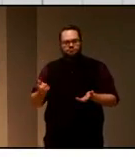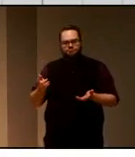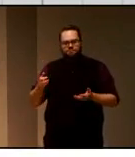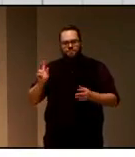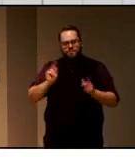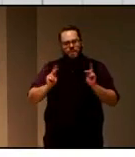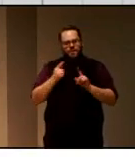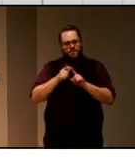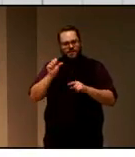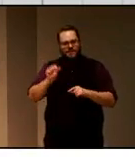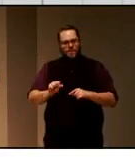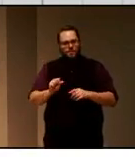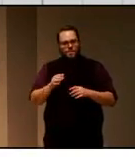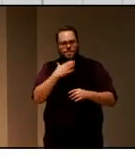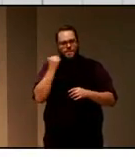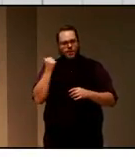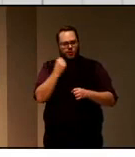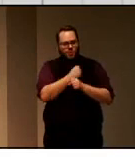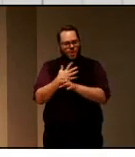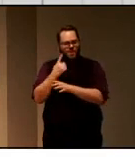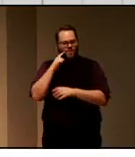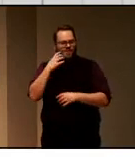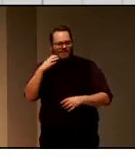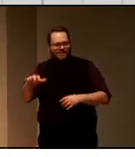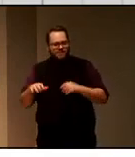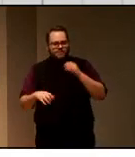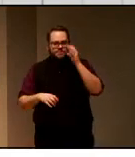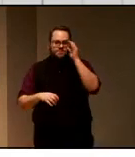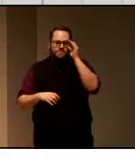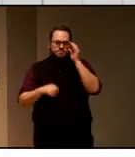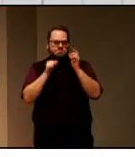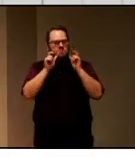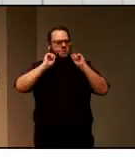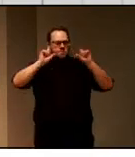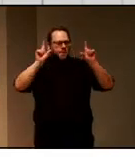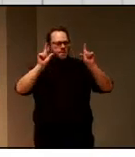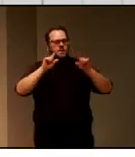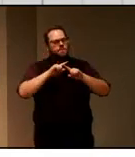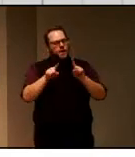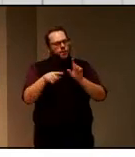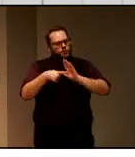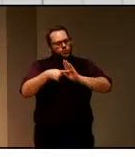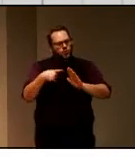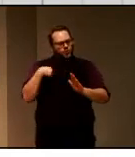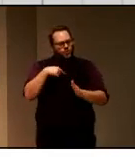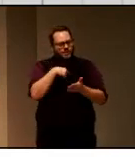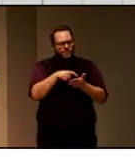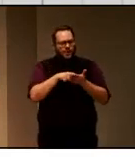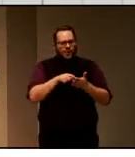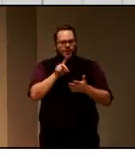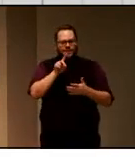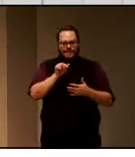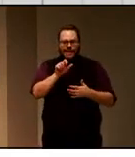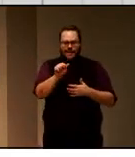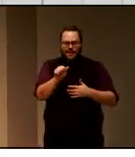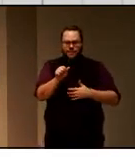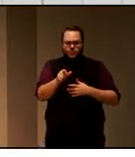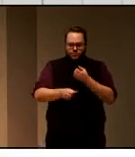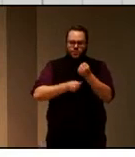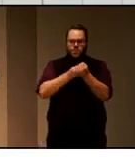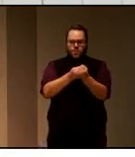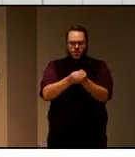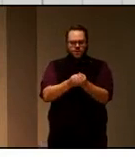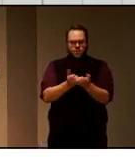be equipped for that kind of heat. So while this isn't surprising, it shows that we need data to drive what we do,